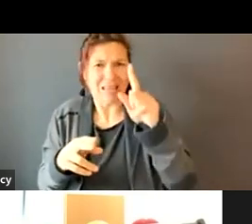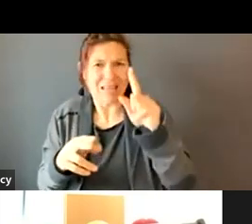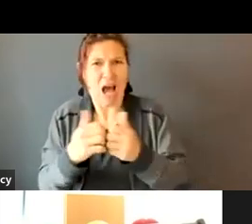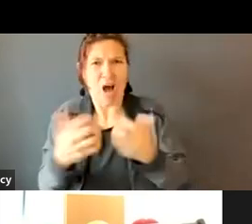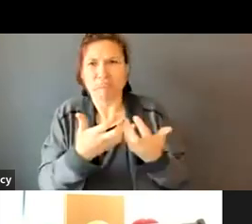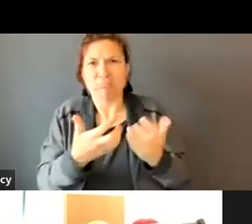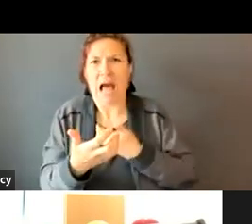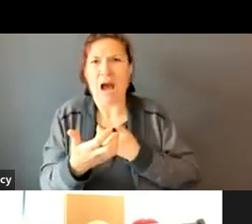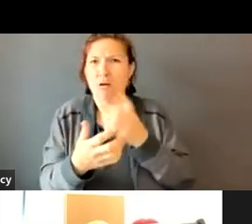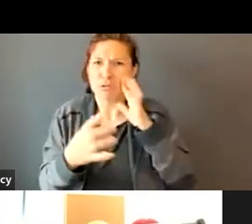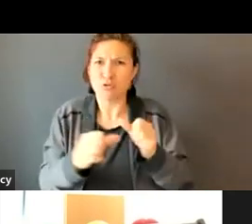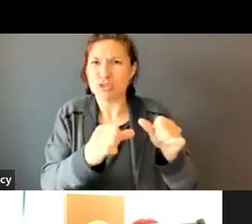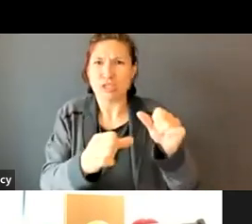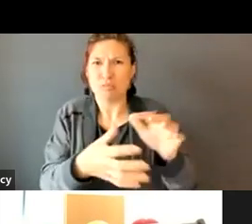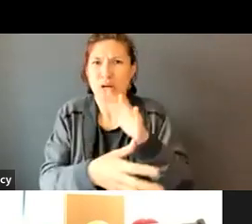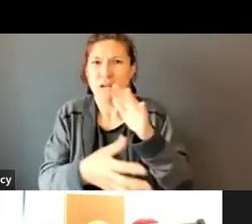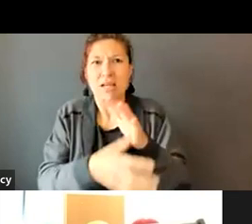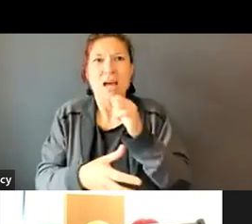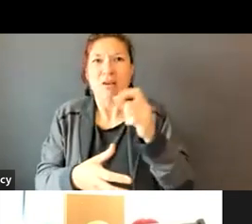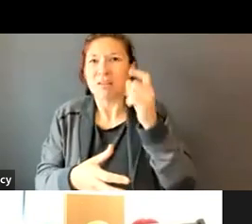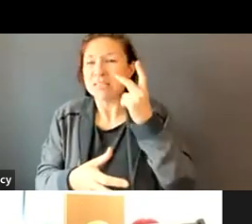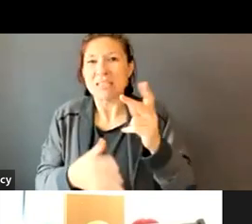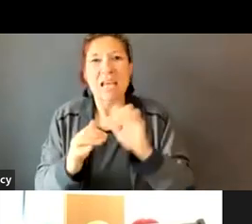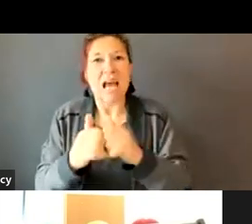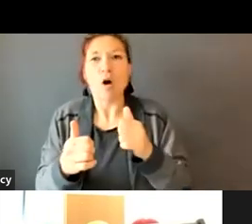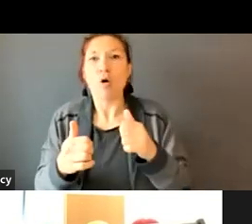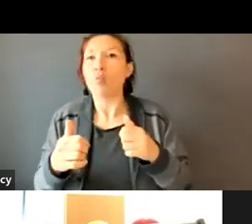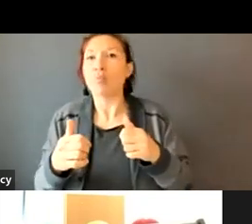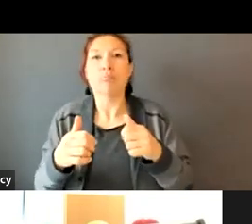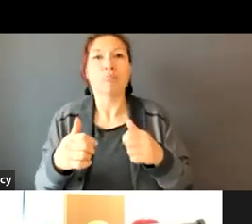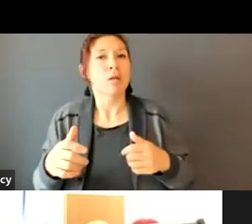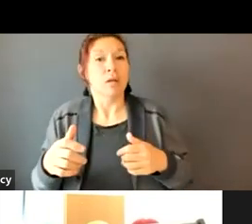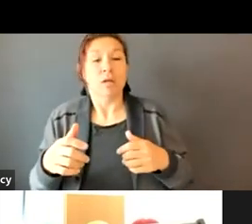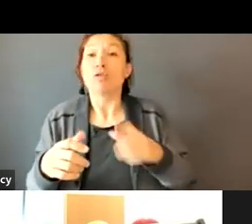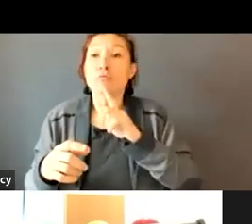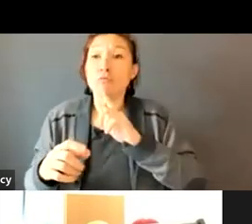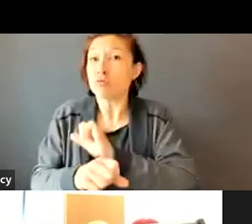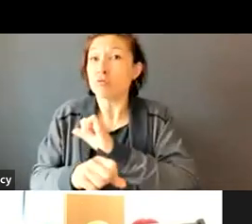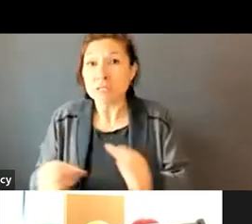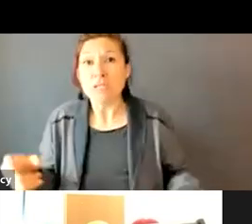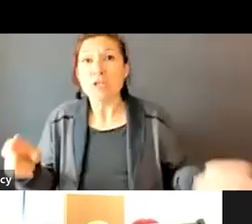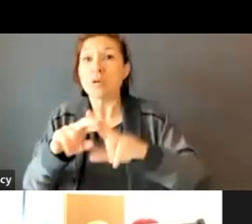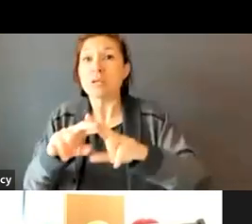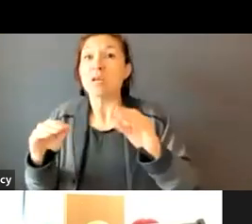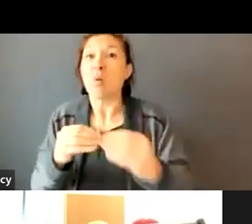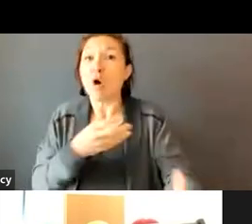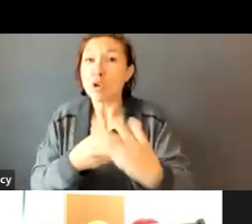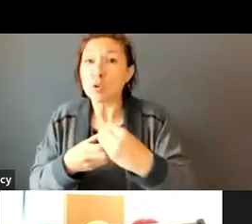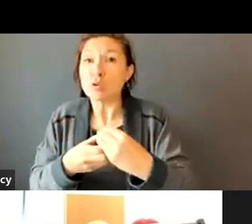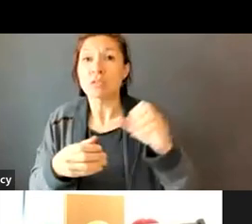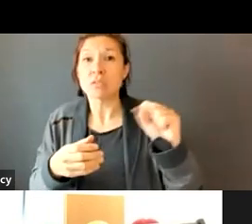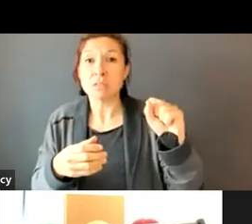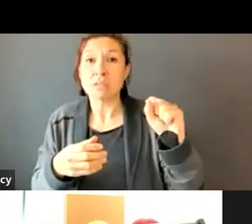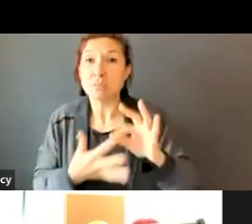really see how we're like doubling down to accelerate special education inclusion or increased safety through